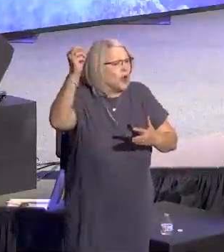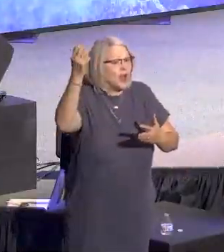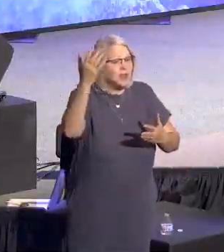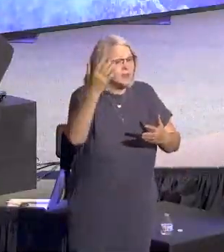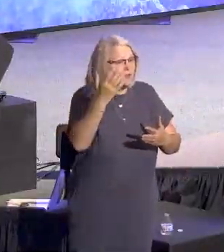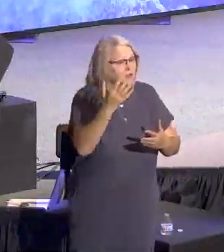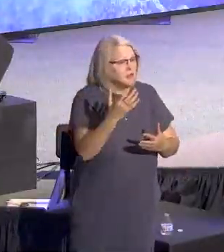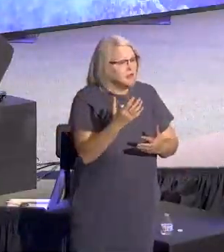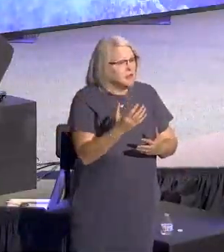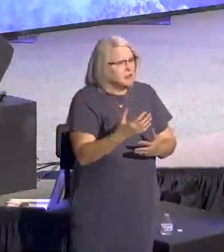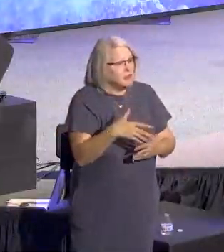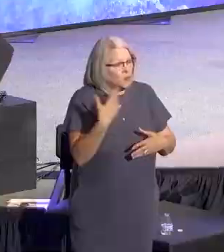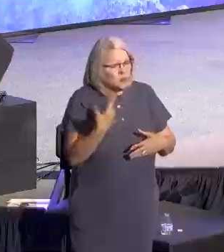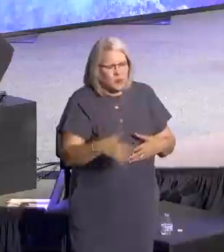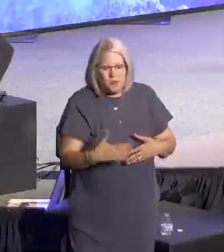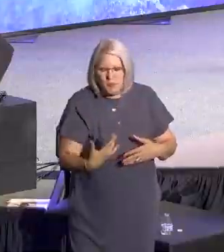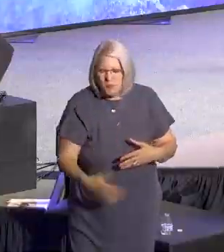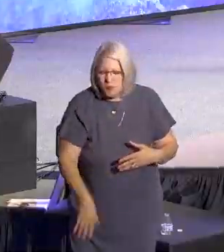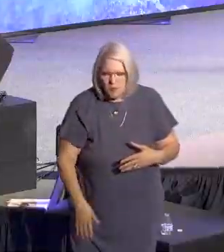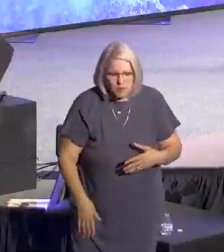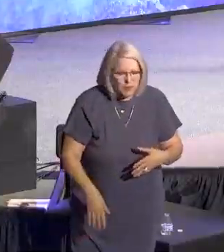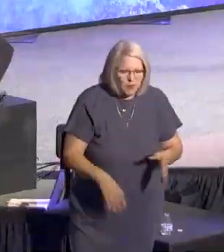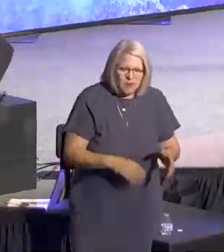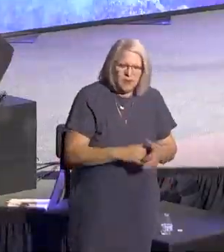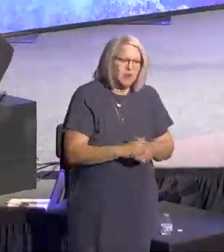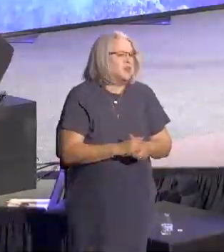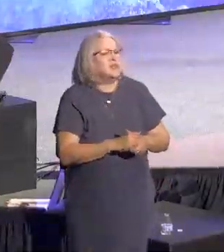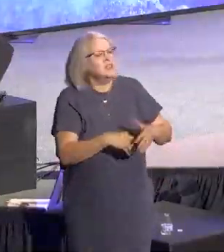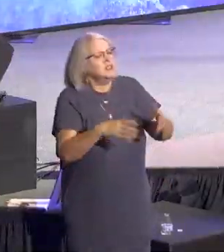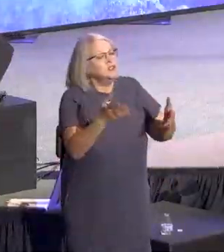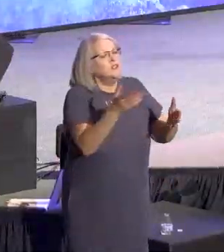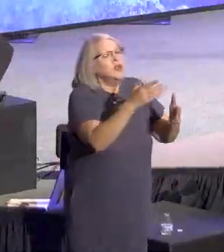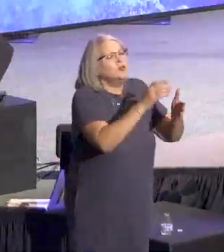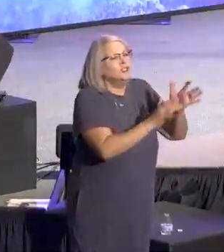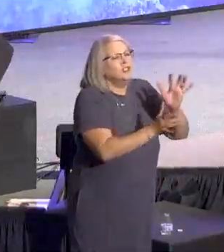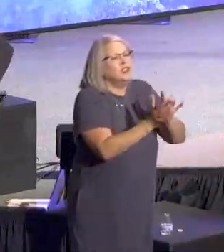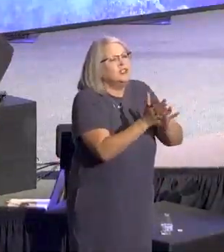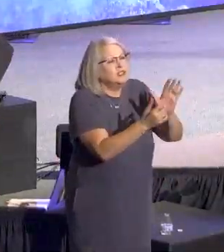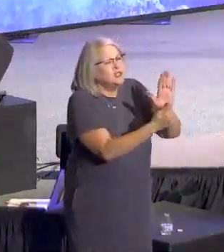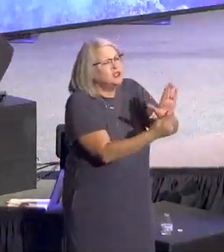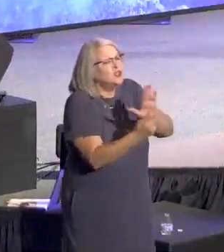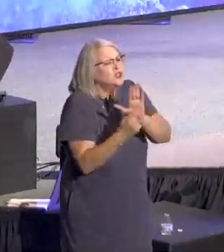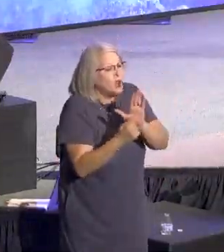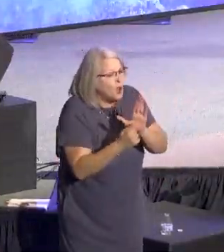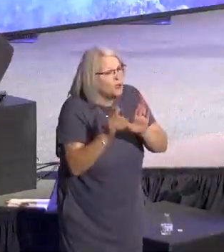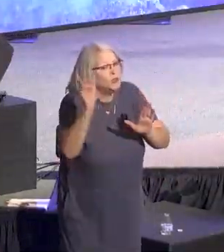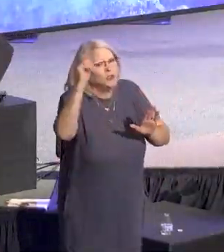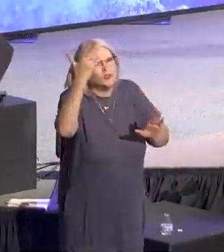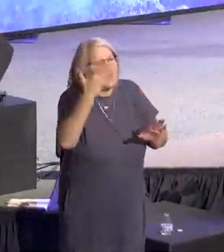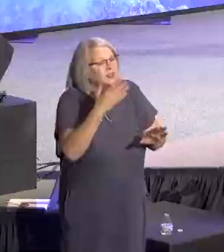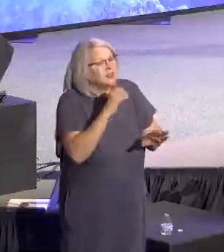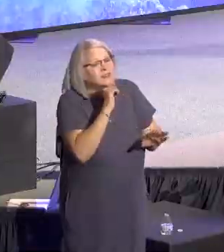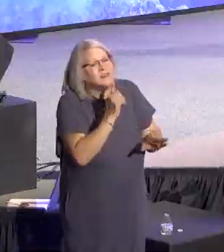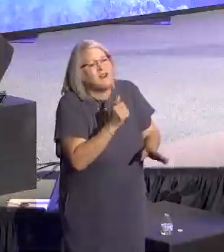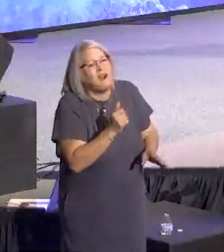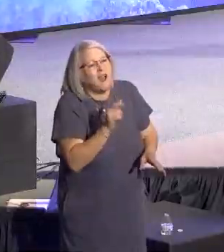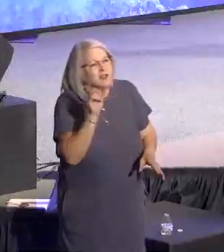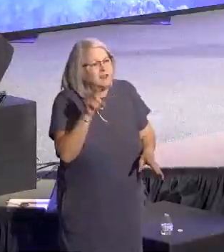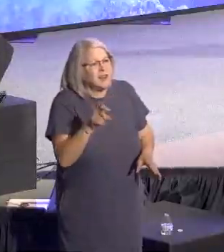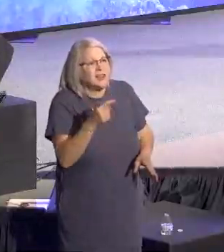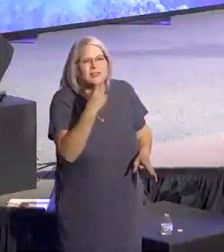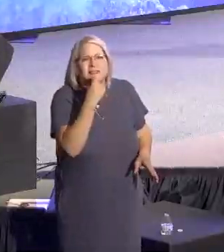to her something no one else would or could, and it was grace. Changes her life. The